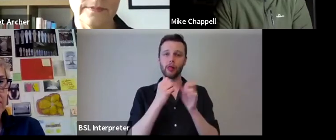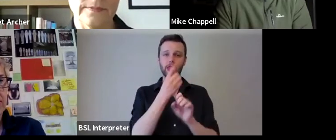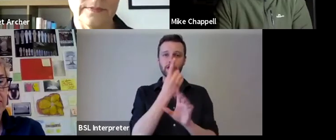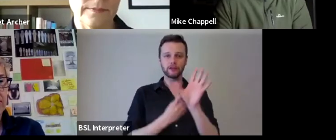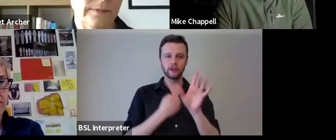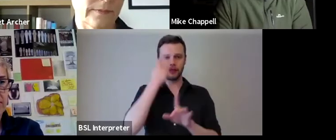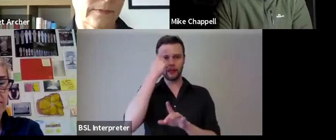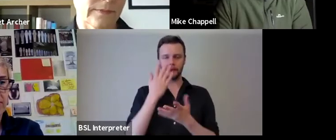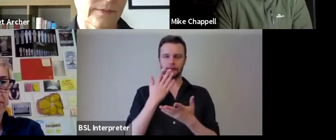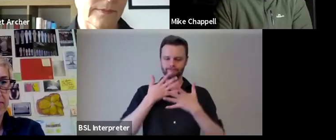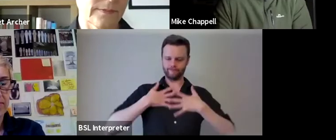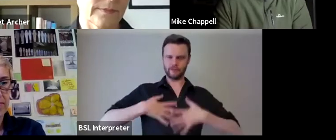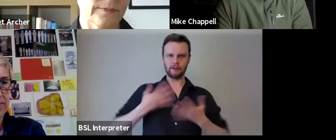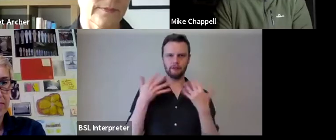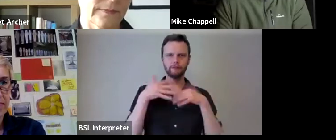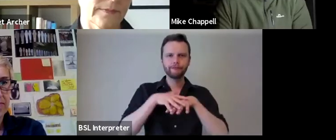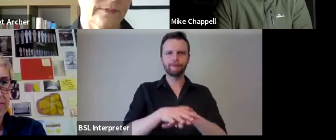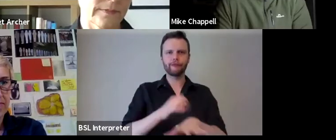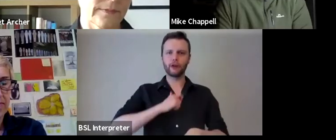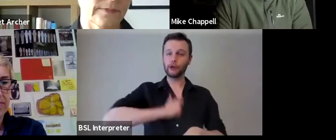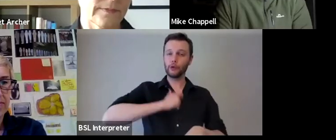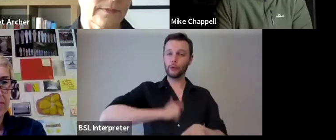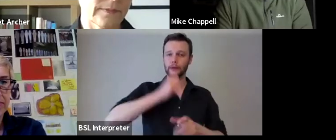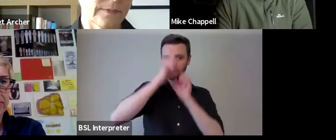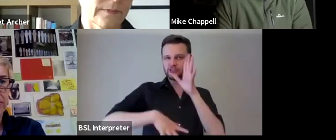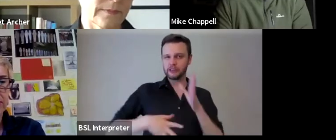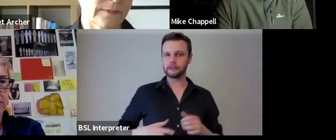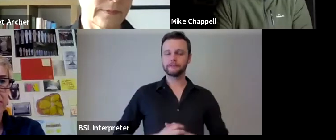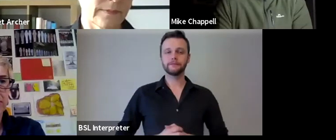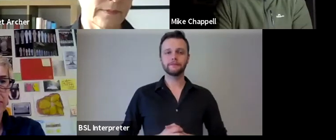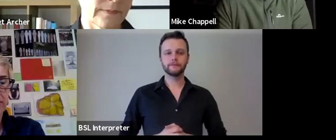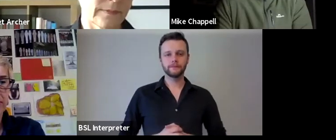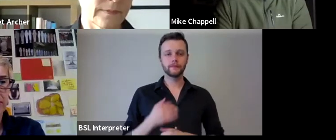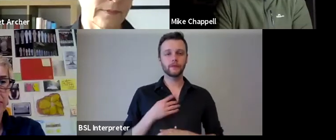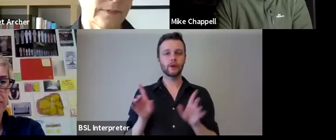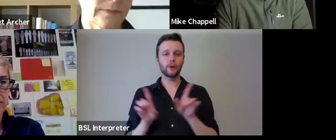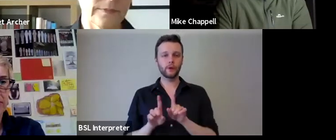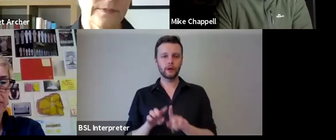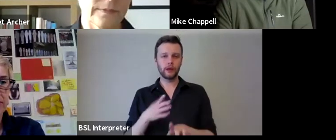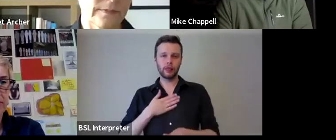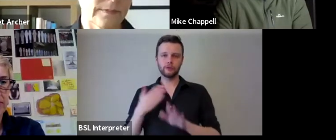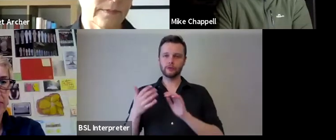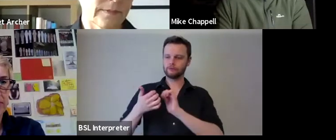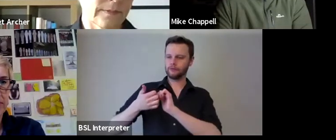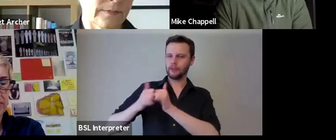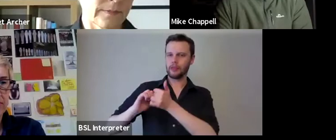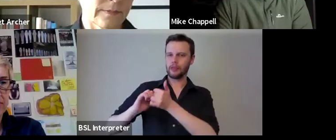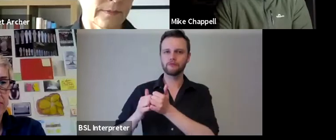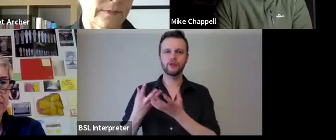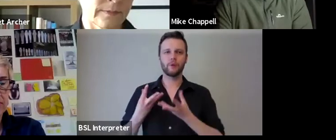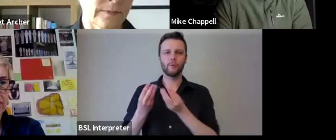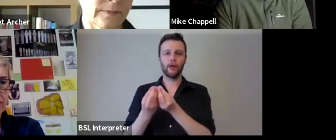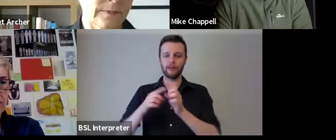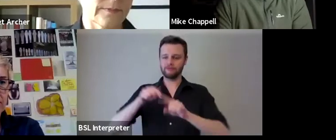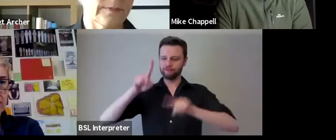physical manifestation of our own human condition. Often I like to do collaborations with a whole kind of